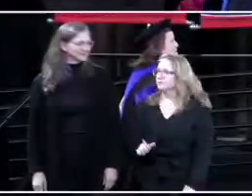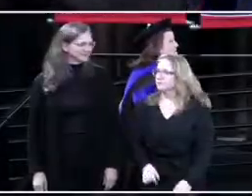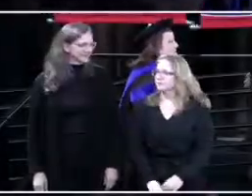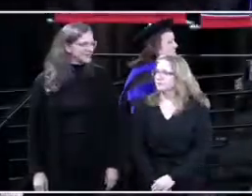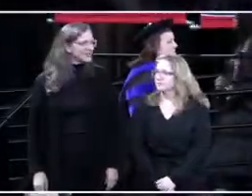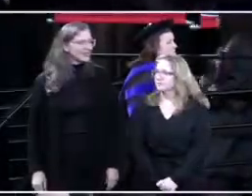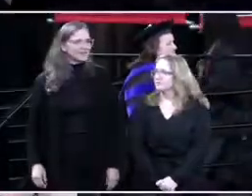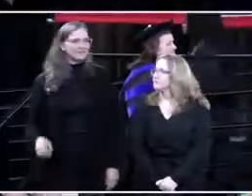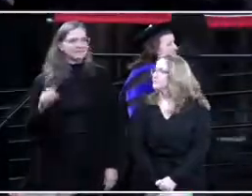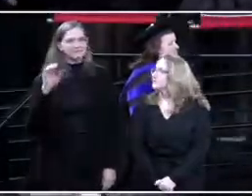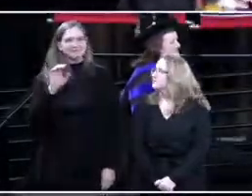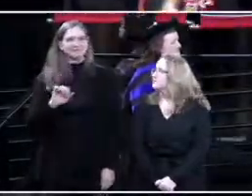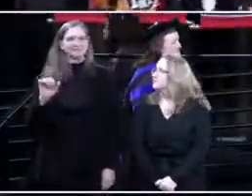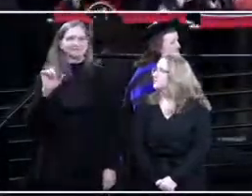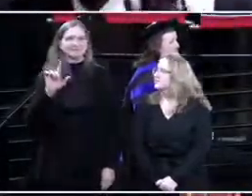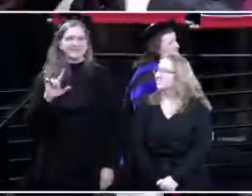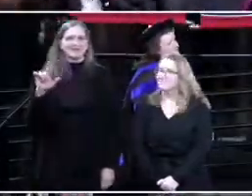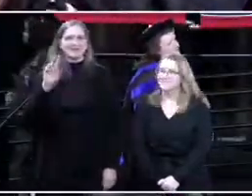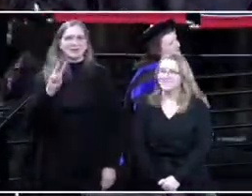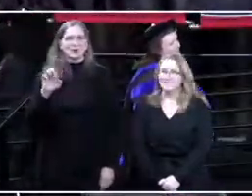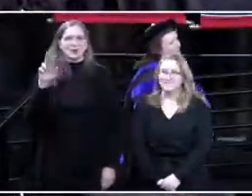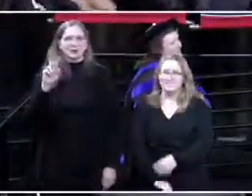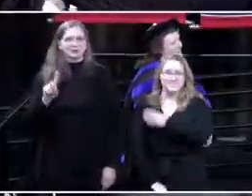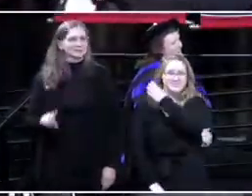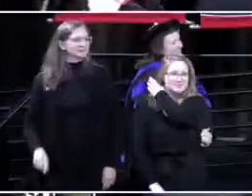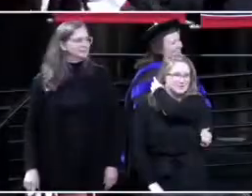Shaylee Alexis Bullard.